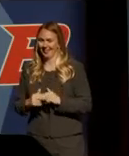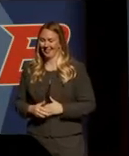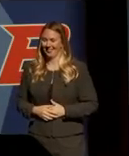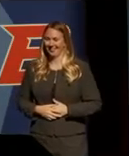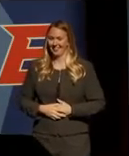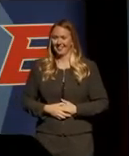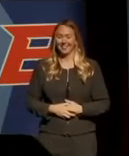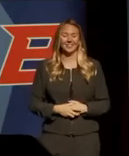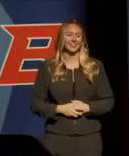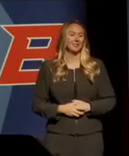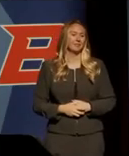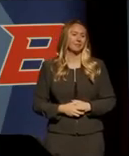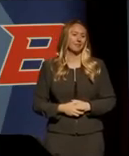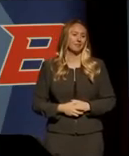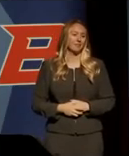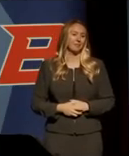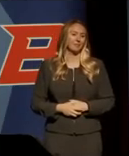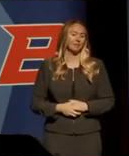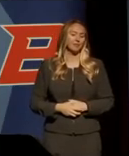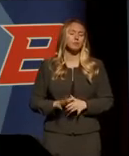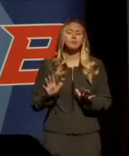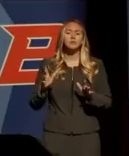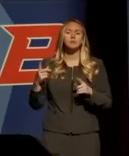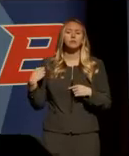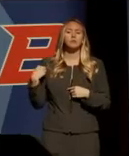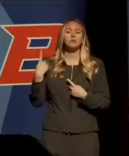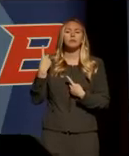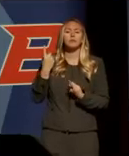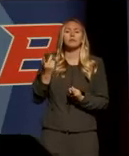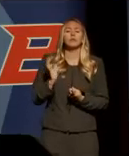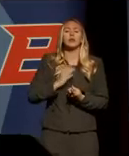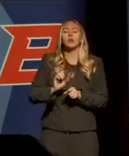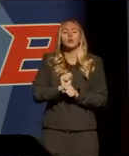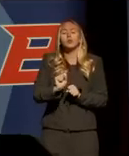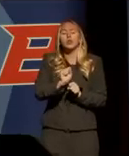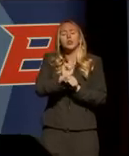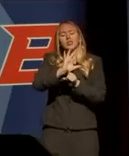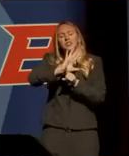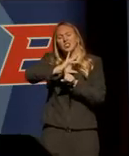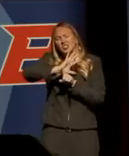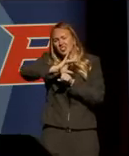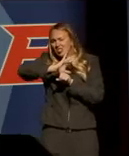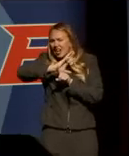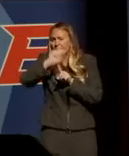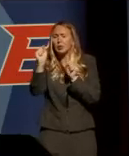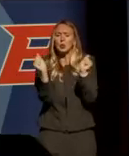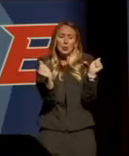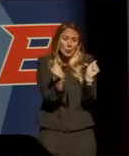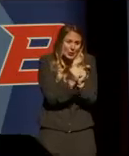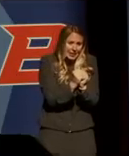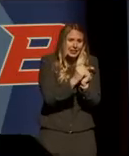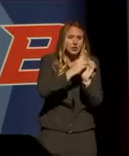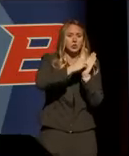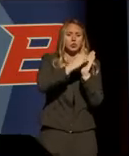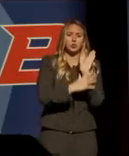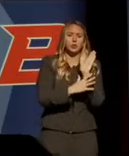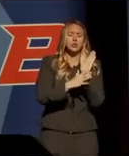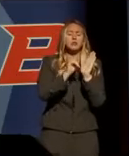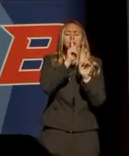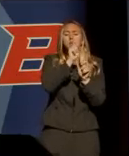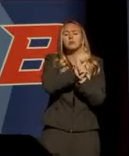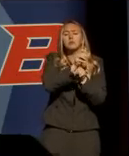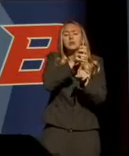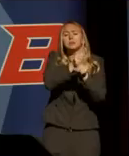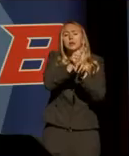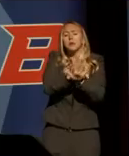We have been doing incredible work with our students and around the state and with that vision